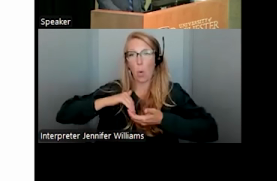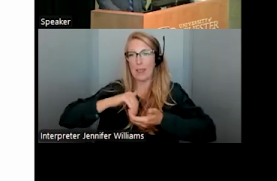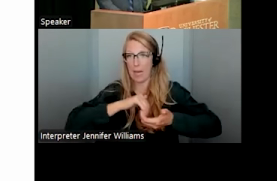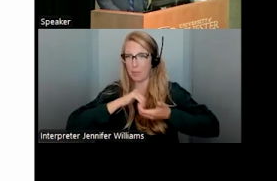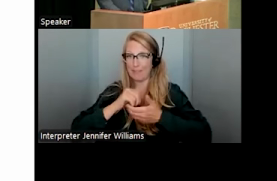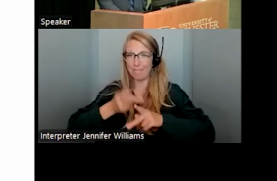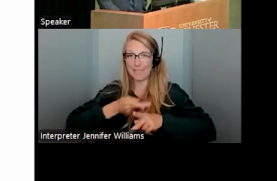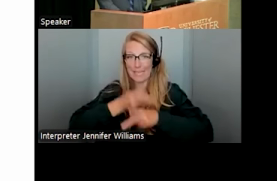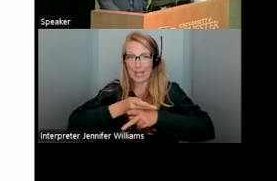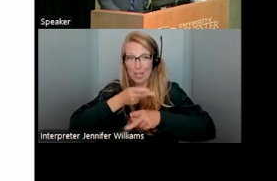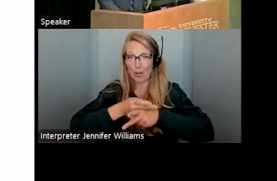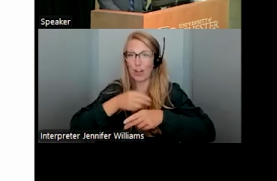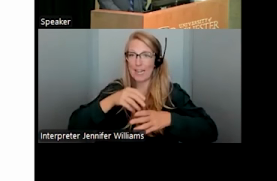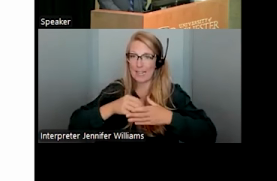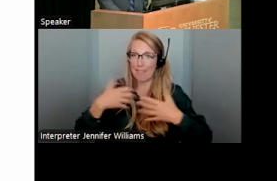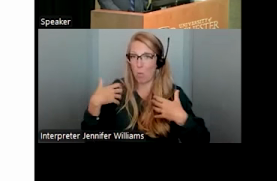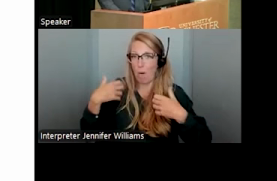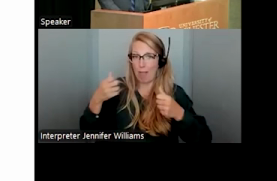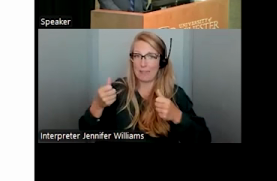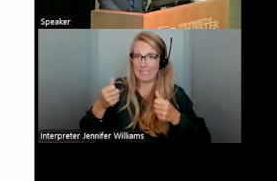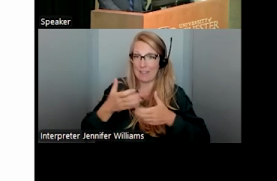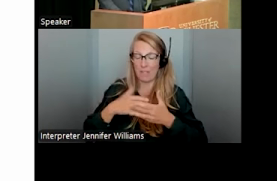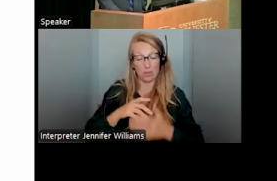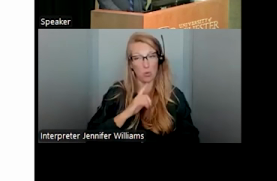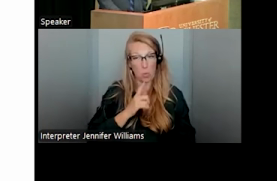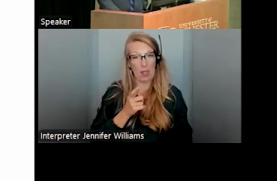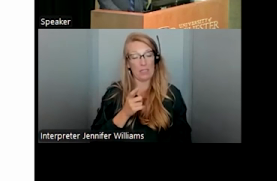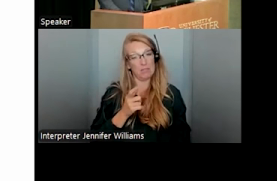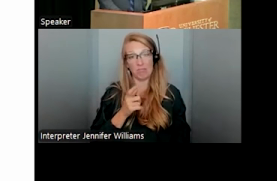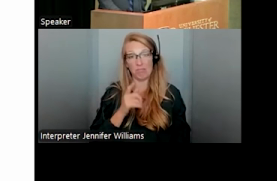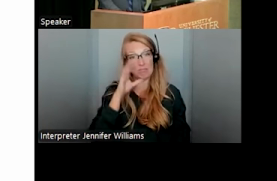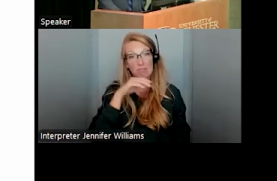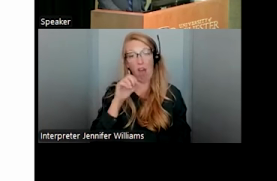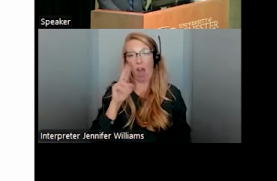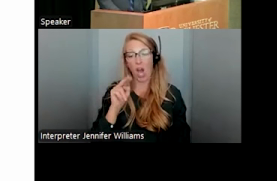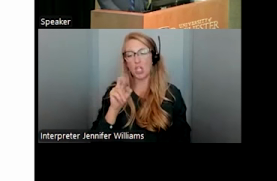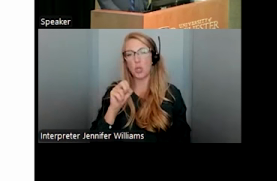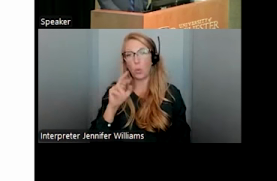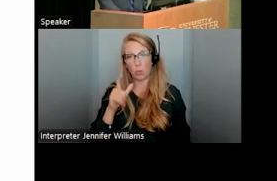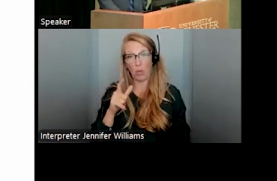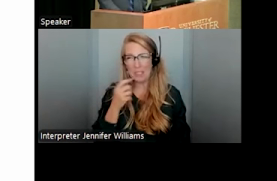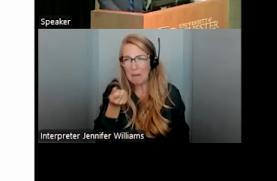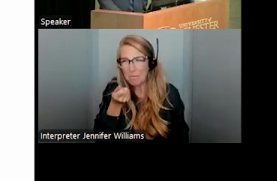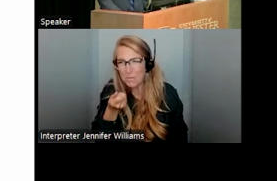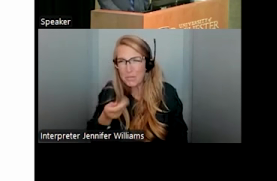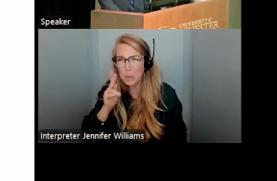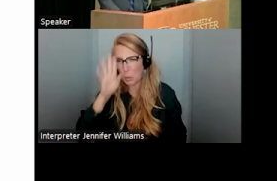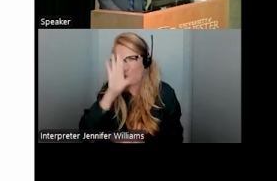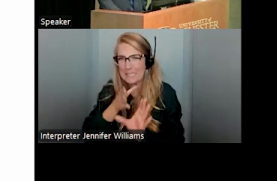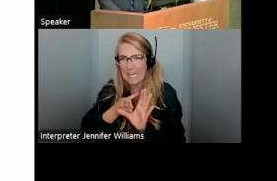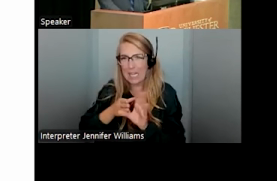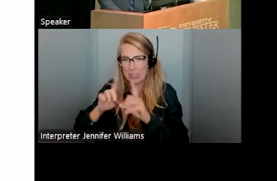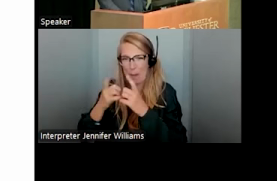is actually quite unusual. Very few, if any, psychiatry department has this kind